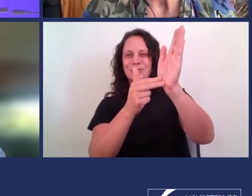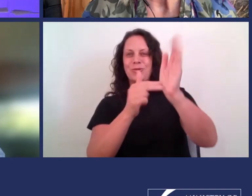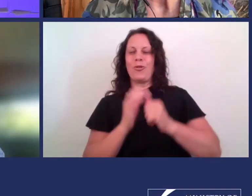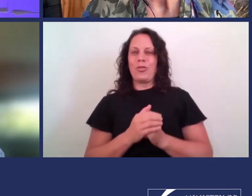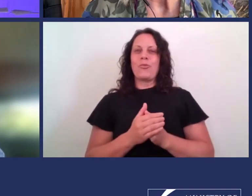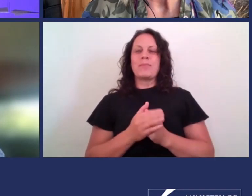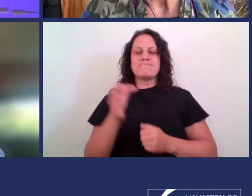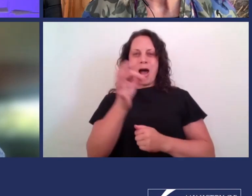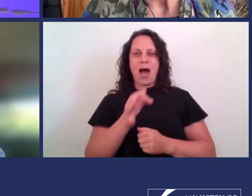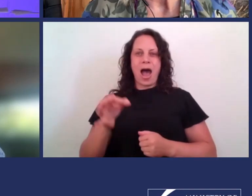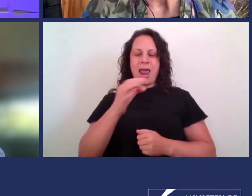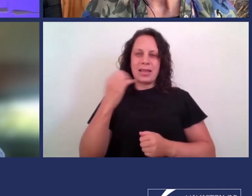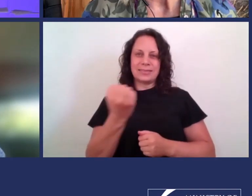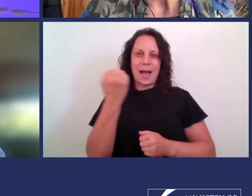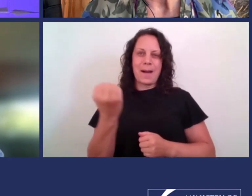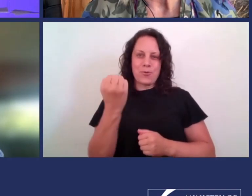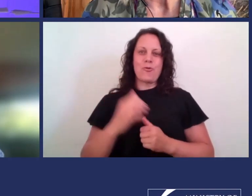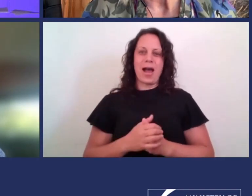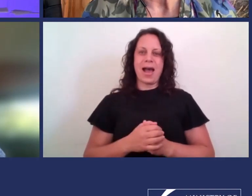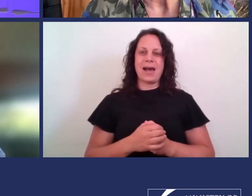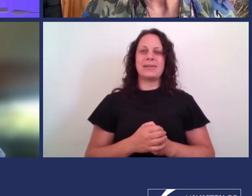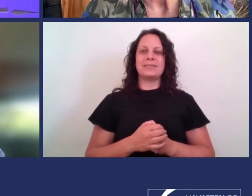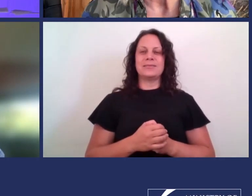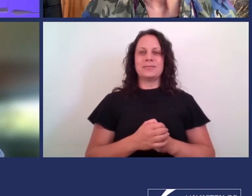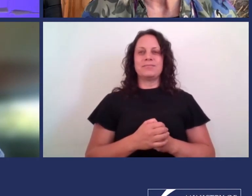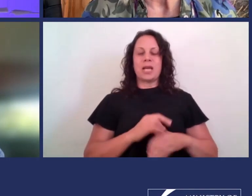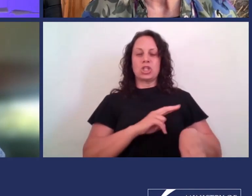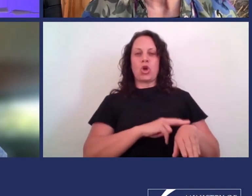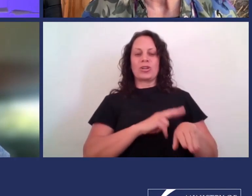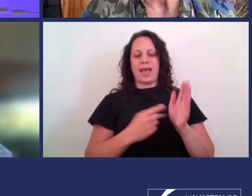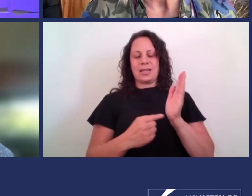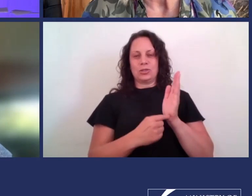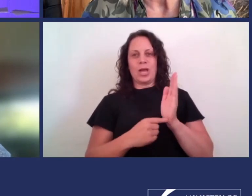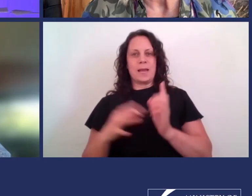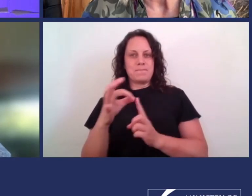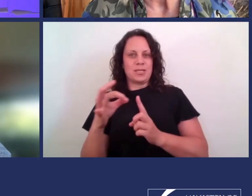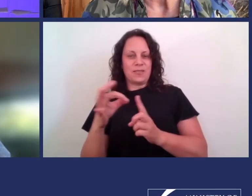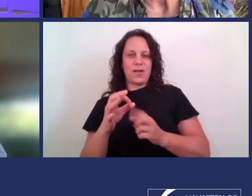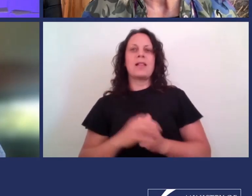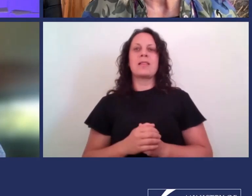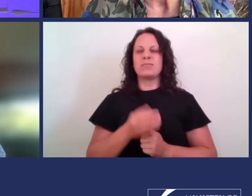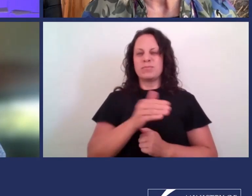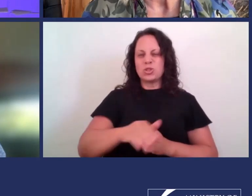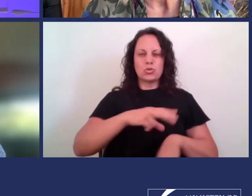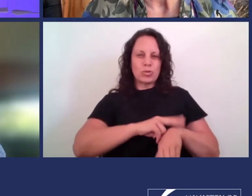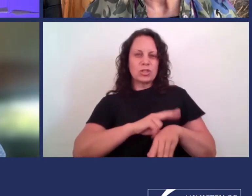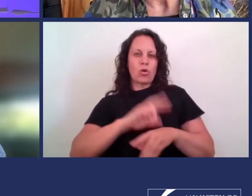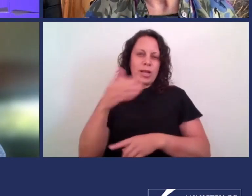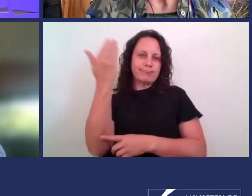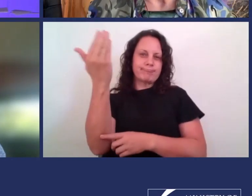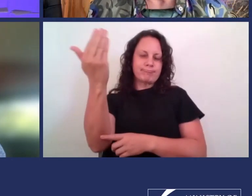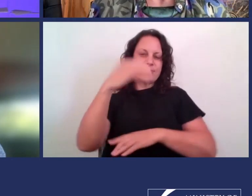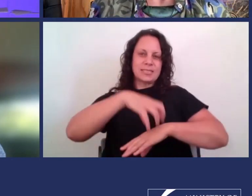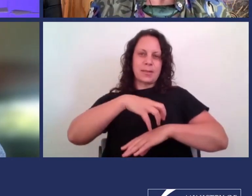ko tākuta Teuila Percival. Dr. Percival is a consulting paediatrician and senior lecturer at the Department